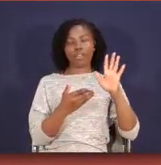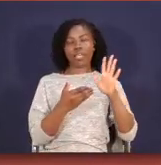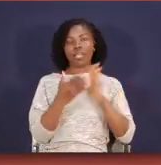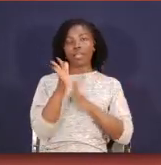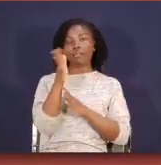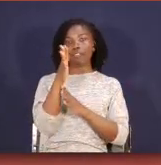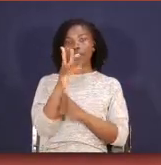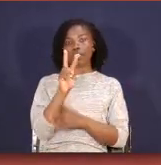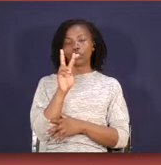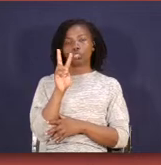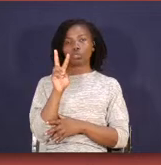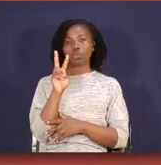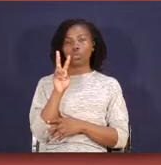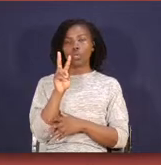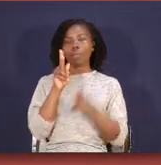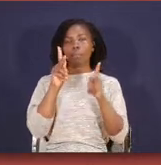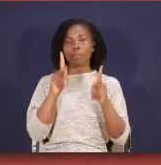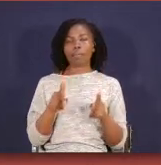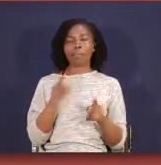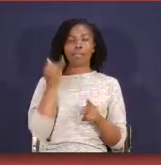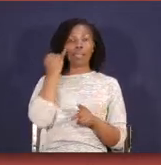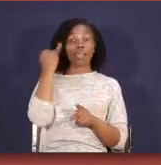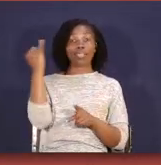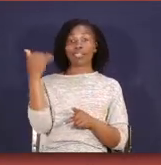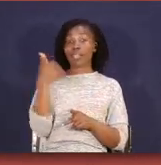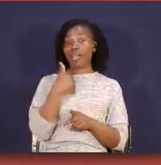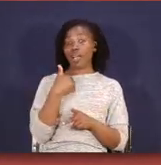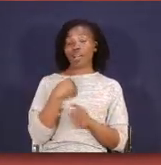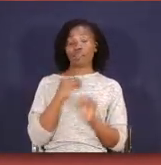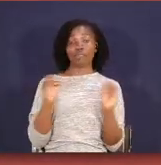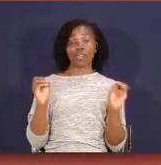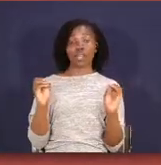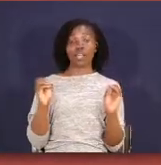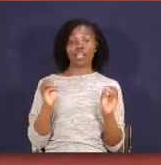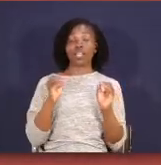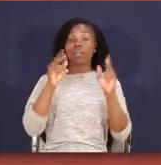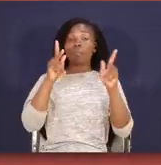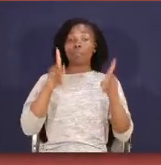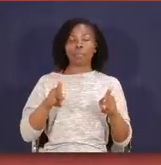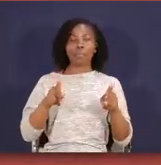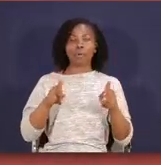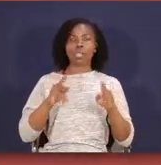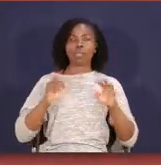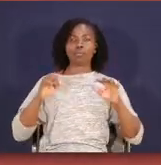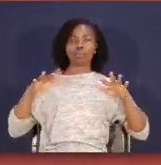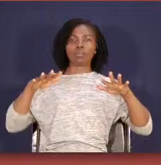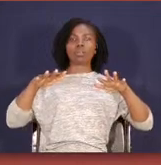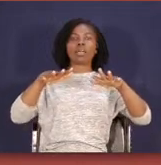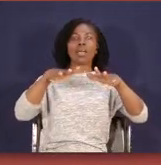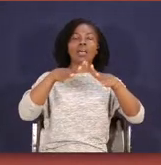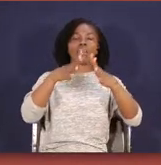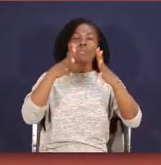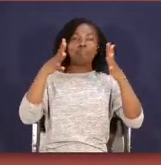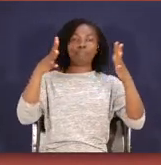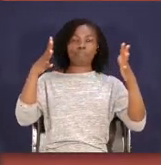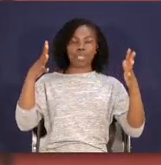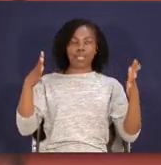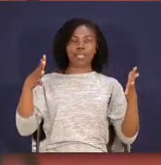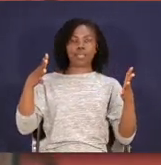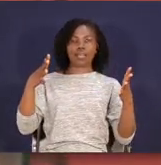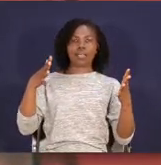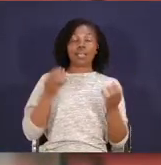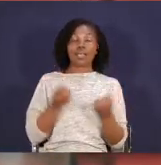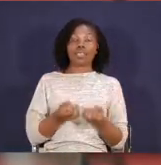boy had no idea who this boy was. Because the crowd was so big. And the epicenter of